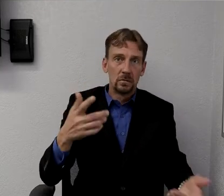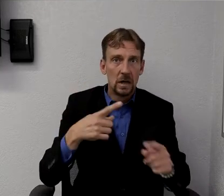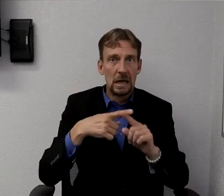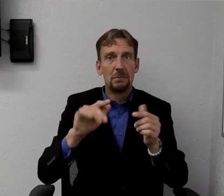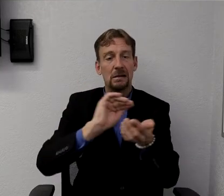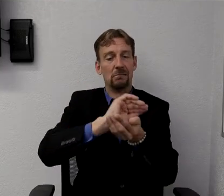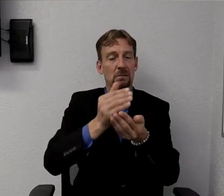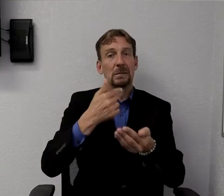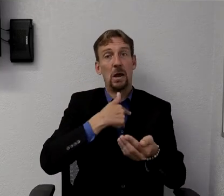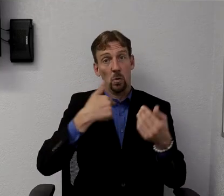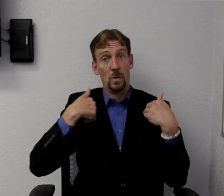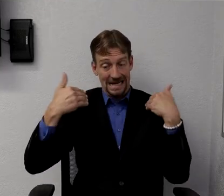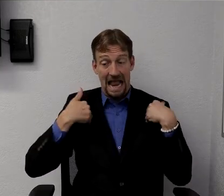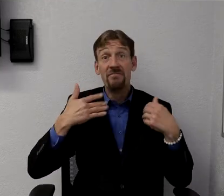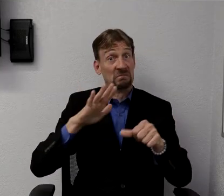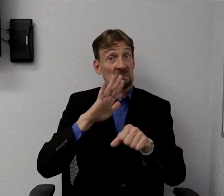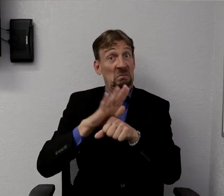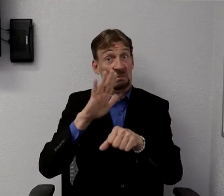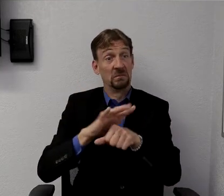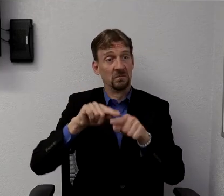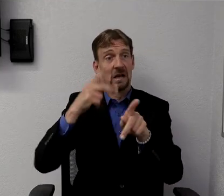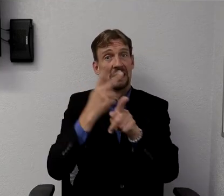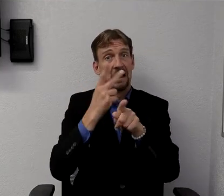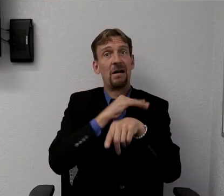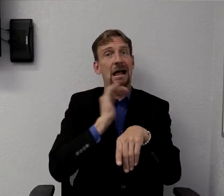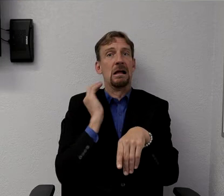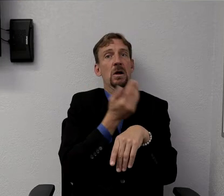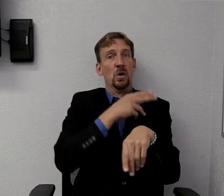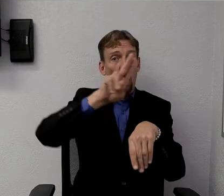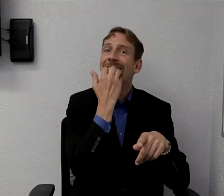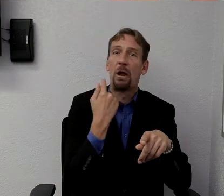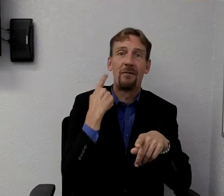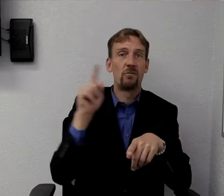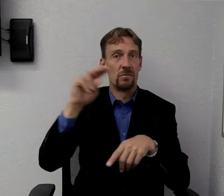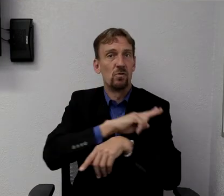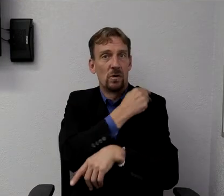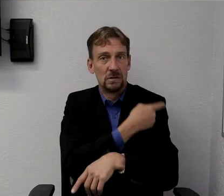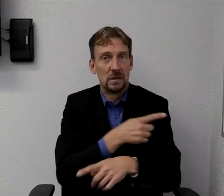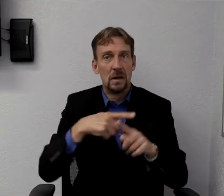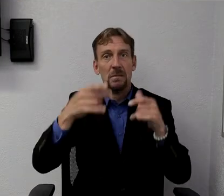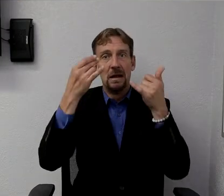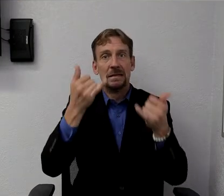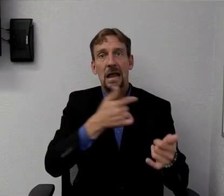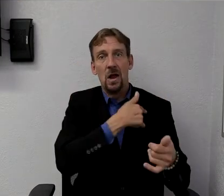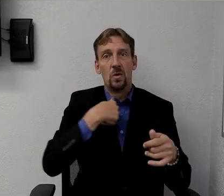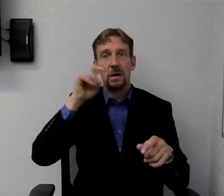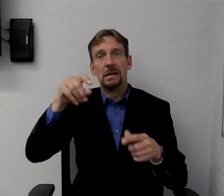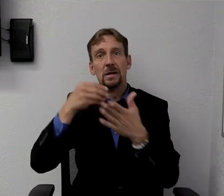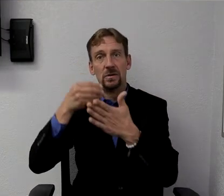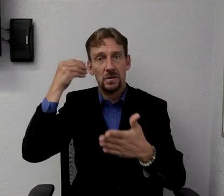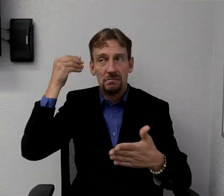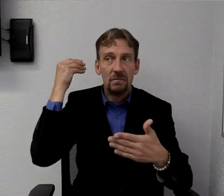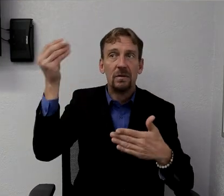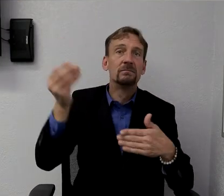adequate to take care of our normal population. So for us to go out and purchase, even if they were available, to go out